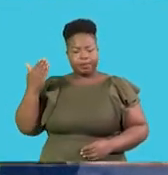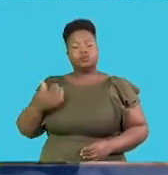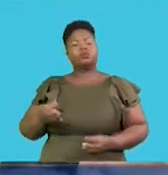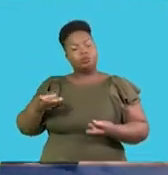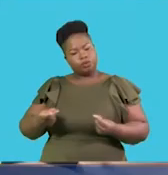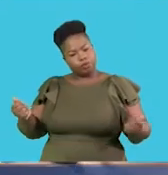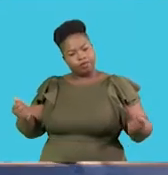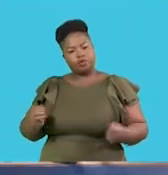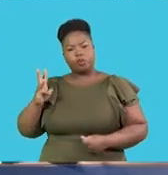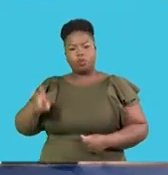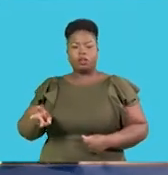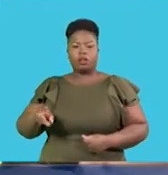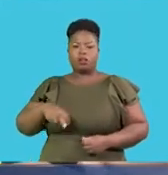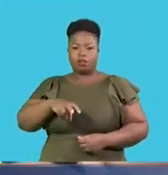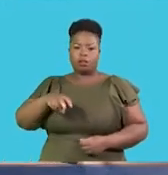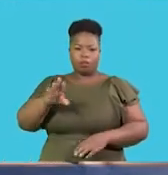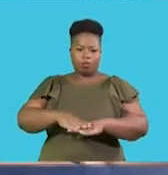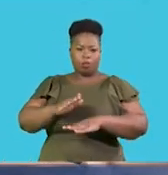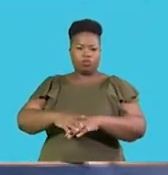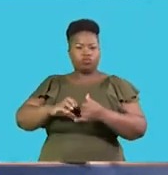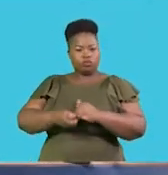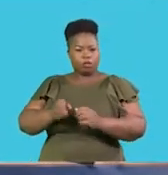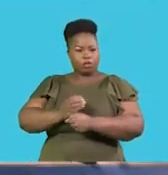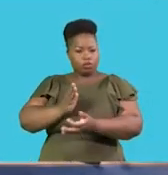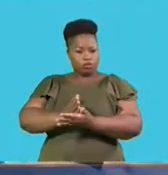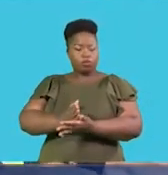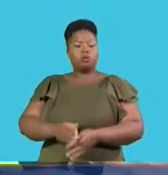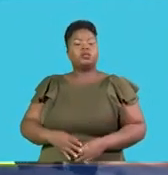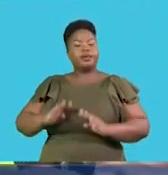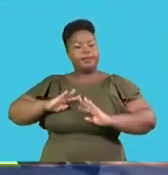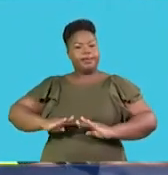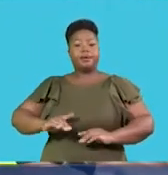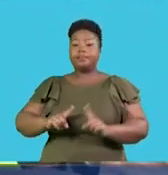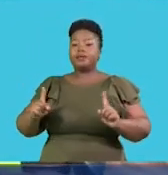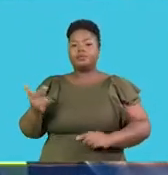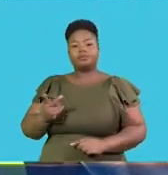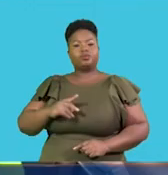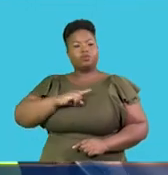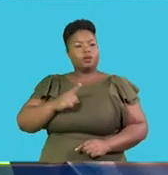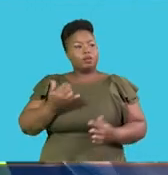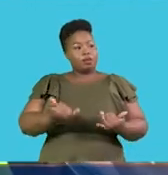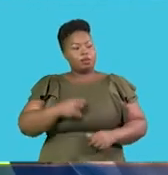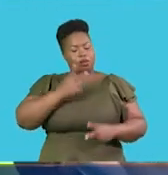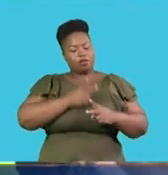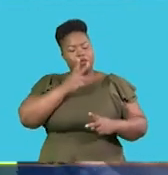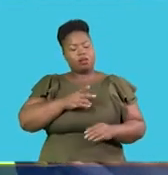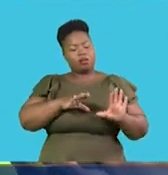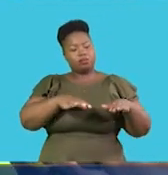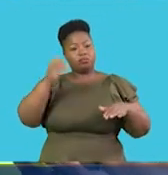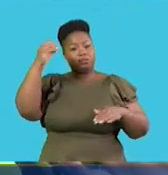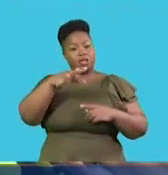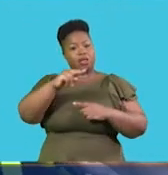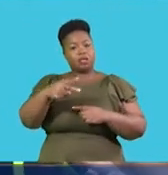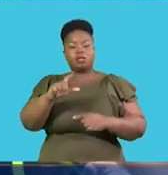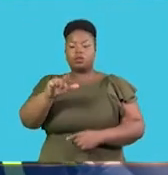it. We'll be dispatching mobiles to deal with the pressure. But what we're doing as well, because we're finalizing a satellite school